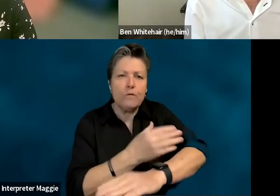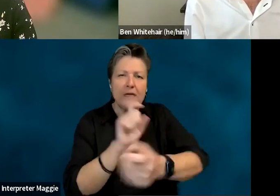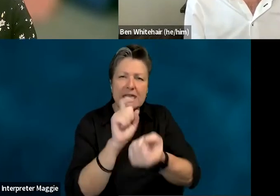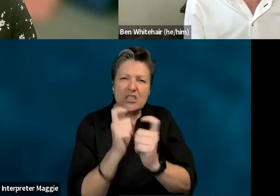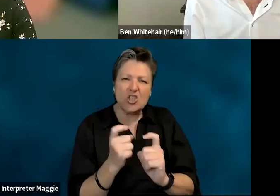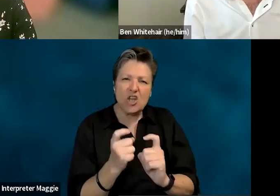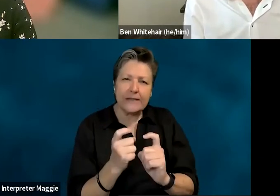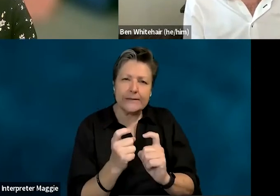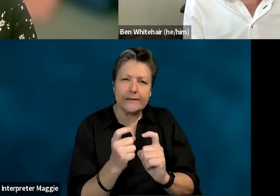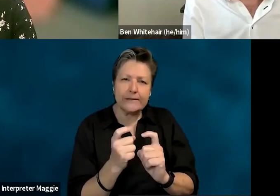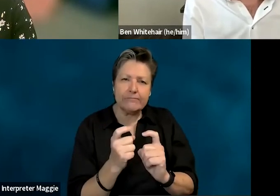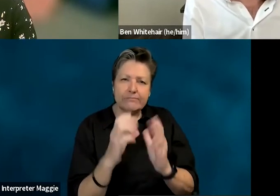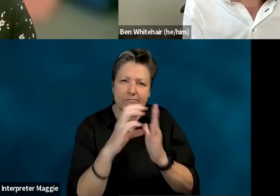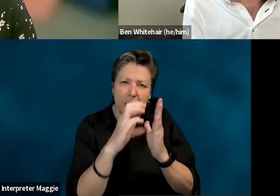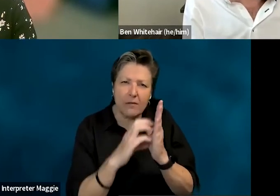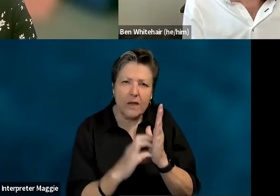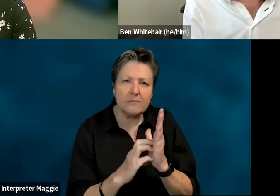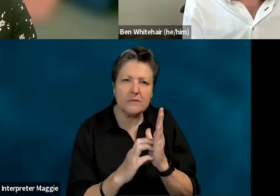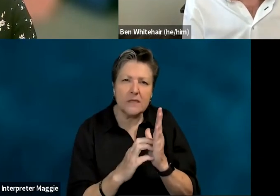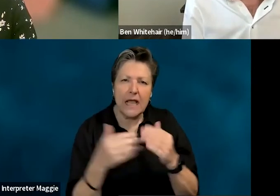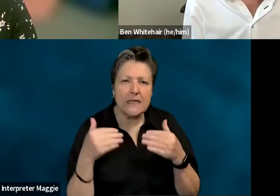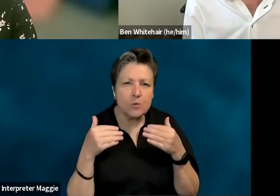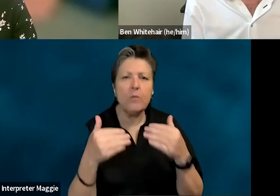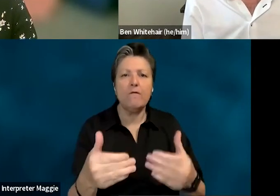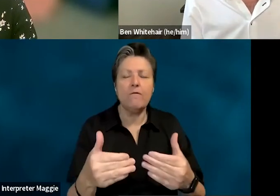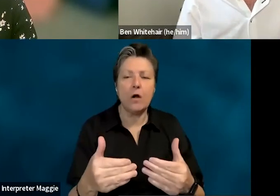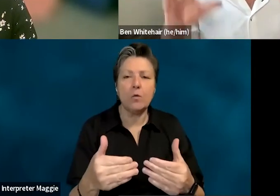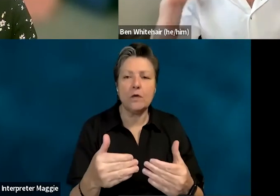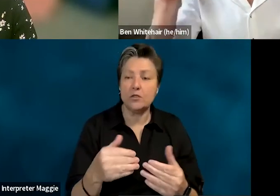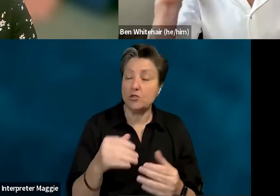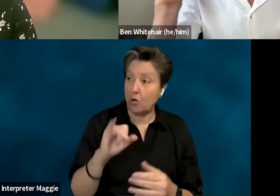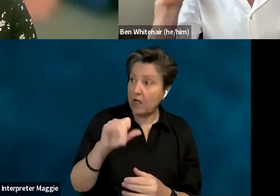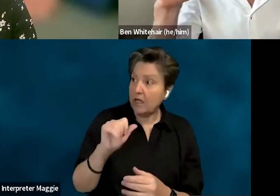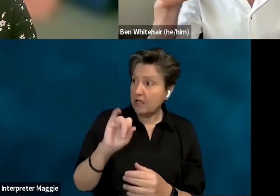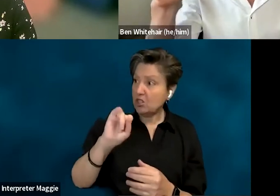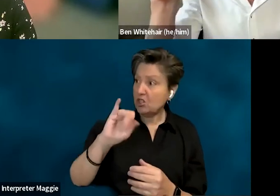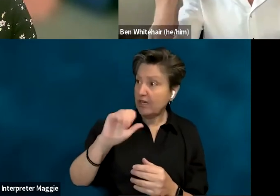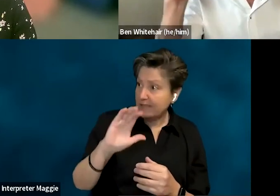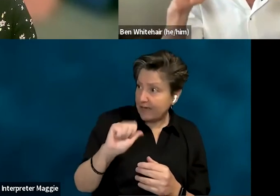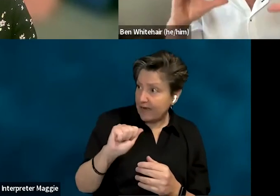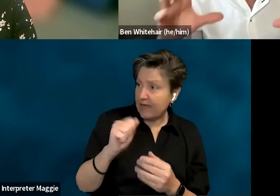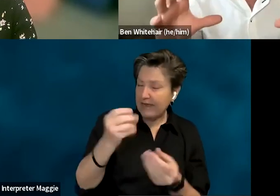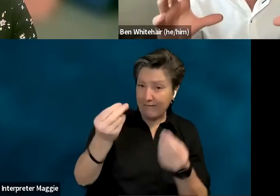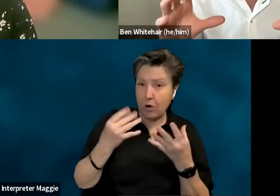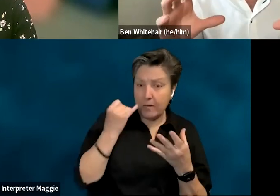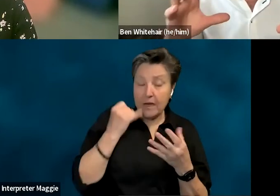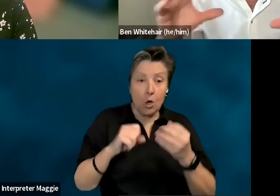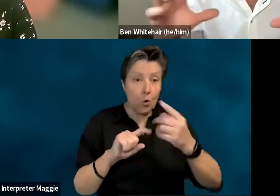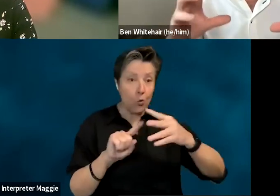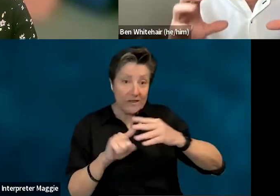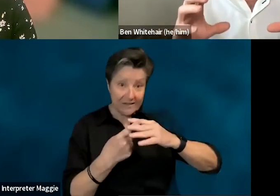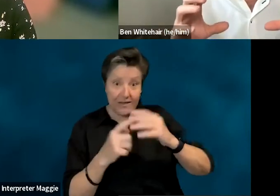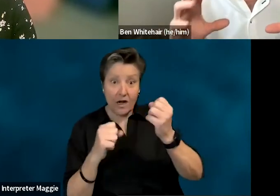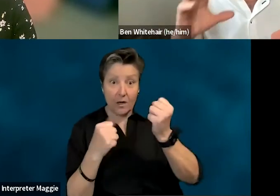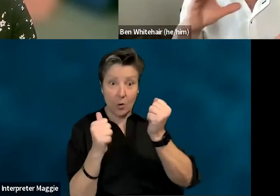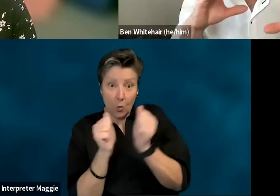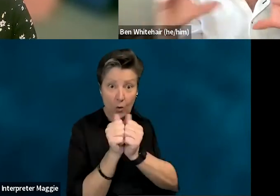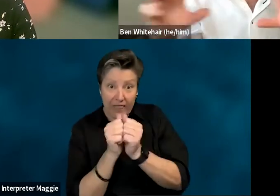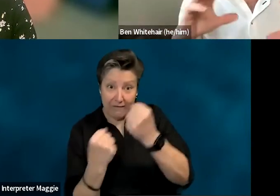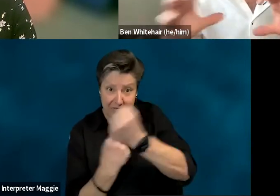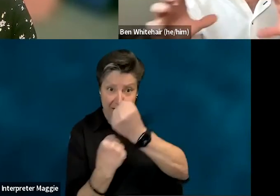So that's where, Jessica, correct me if I'm wrong here, you know, we start with sort of a foundation, and then when new provisions